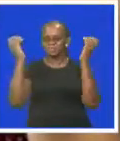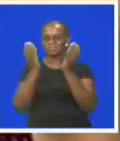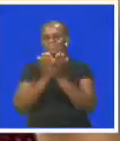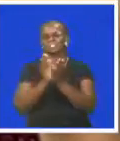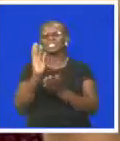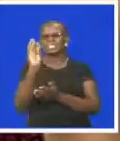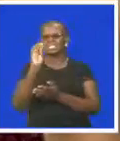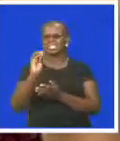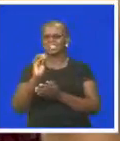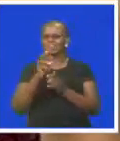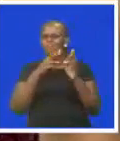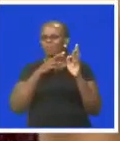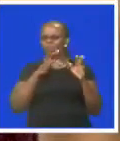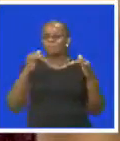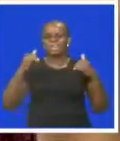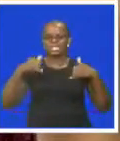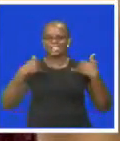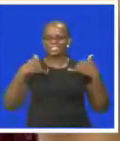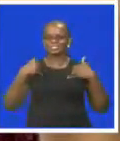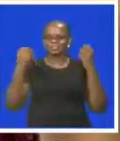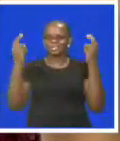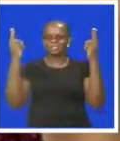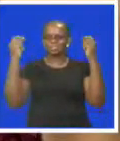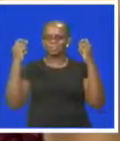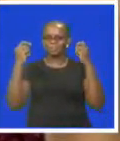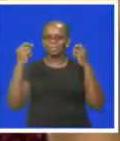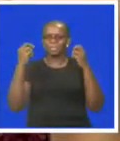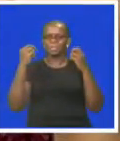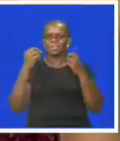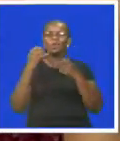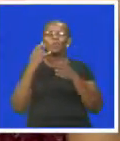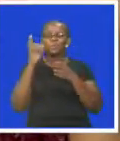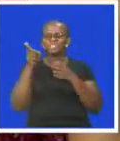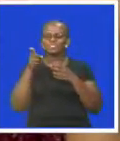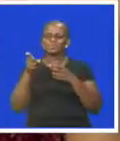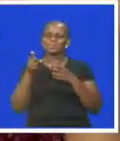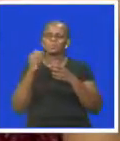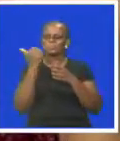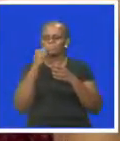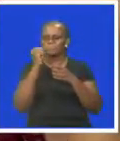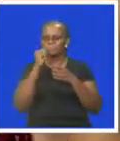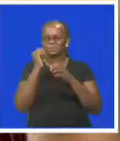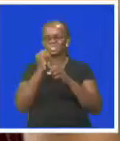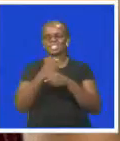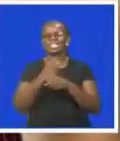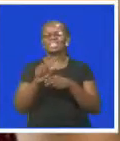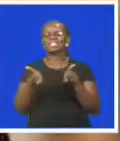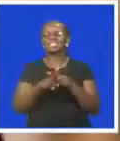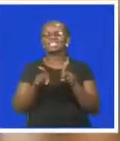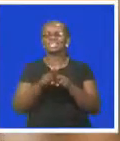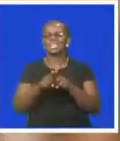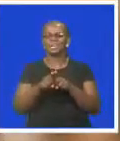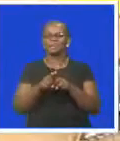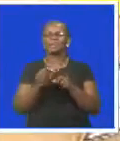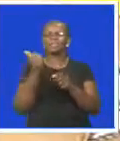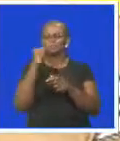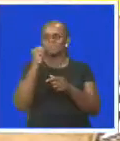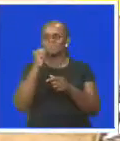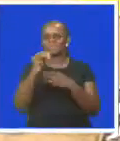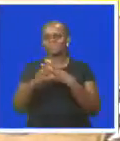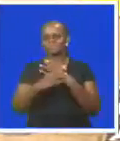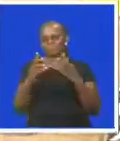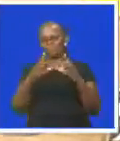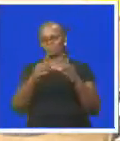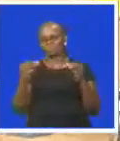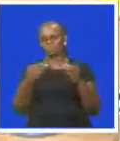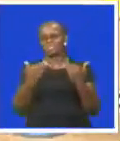hoping that they enjoyed it, of course, and we are wishing you a beautiful day and, of course, a beautiful weekend. Thank you so much, Nafazi. Thank you so much. Up next is the